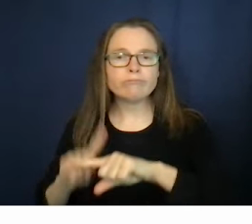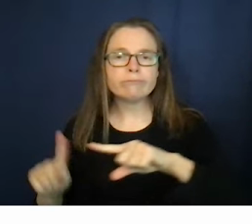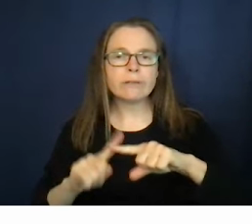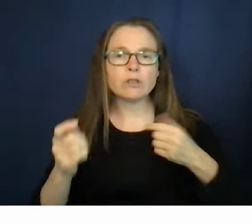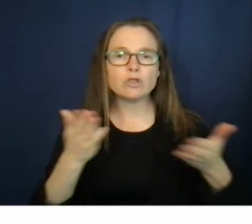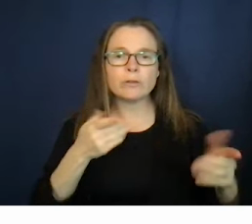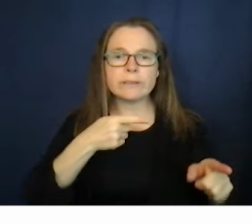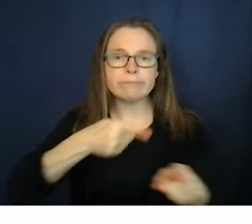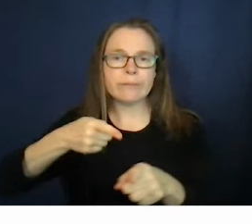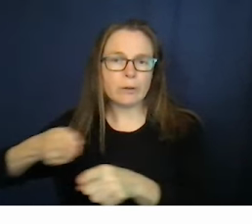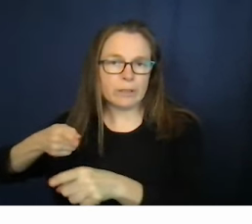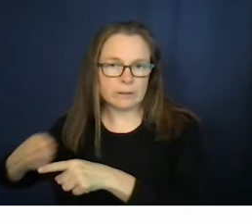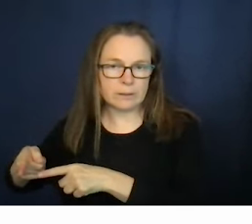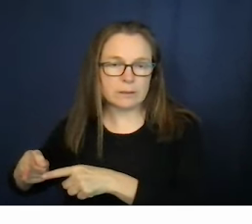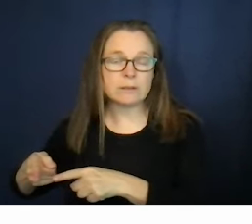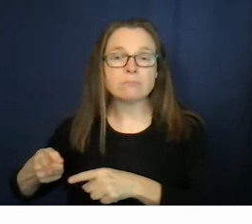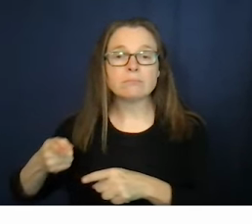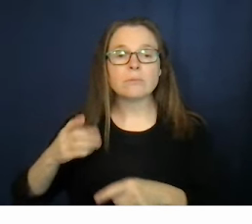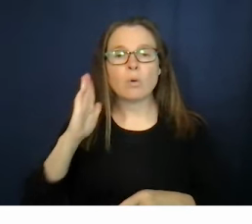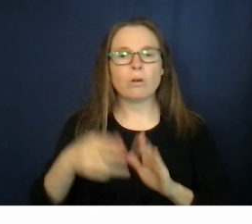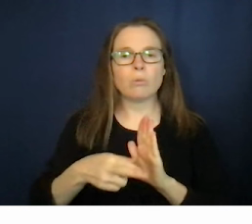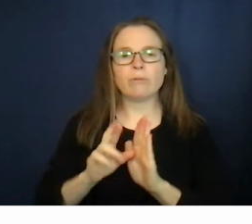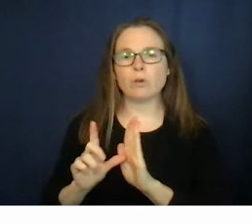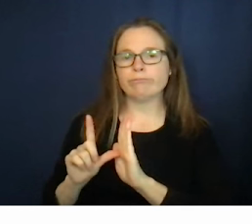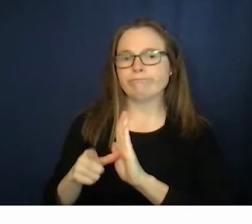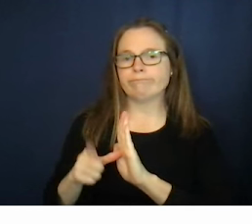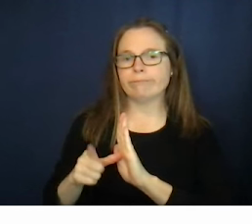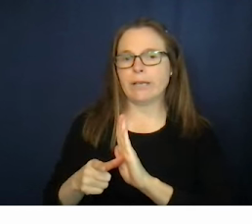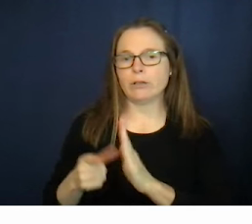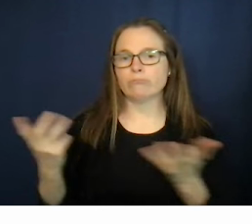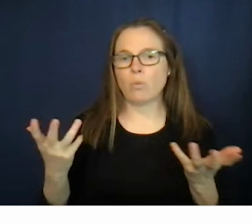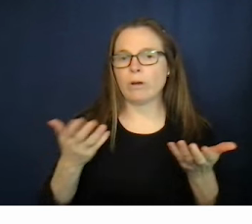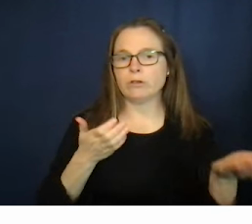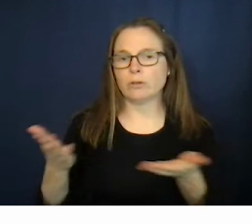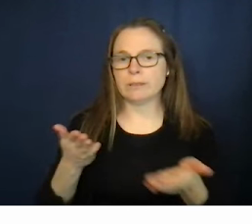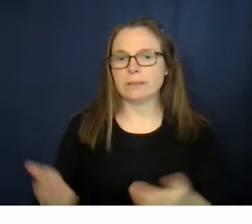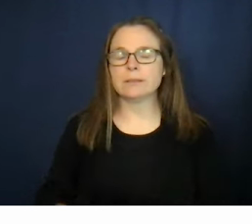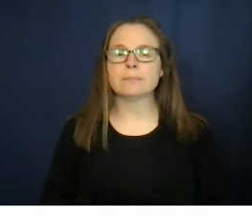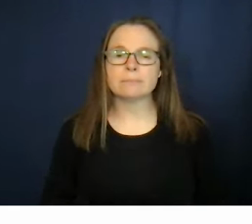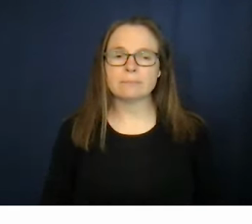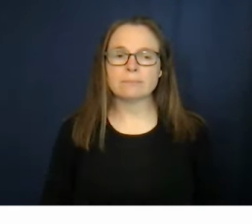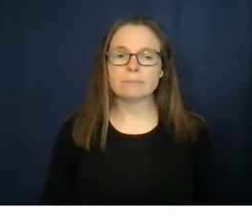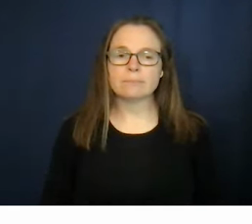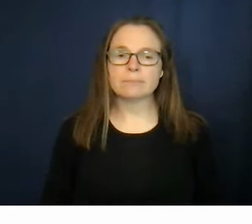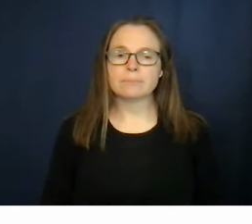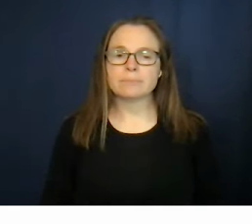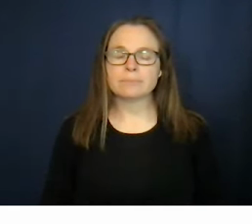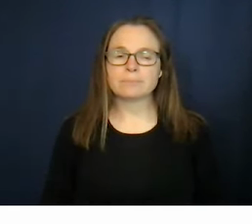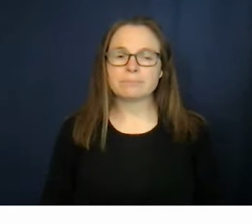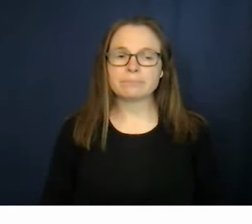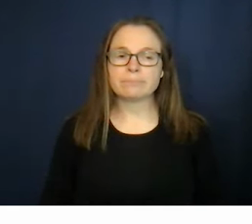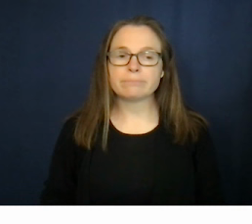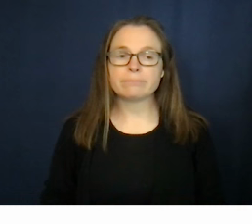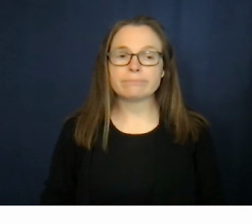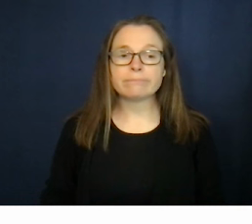areas, which will be overviewed later within this presentation. The